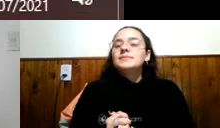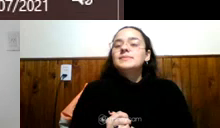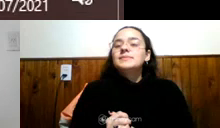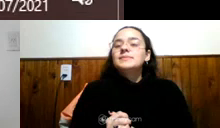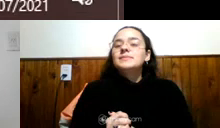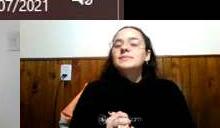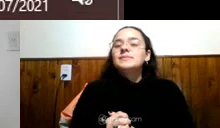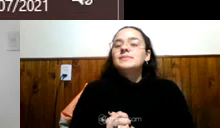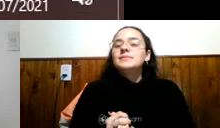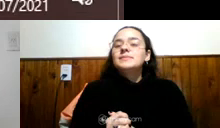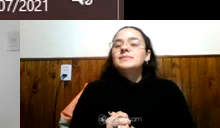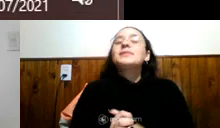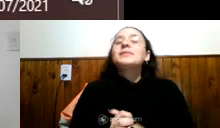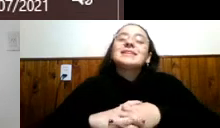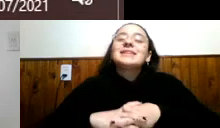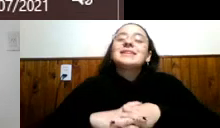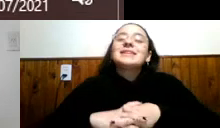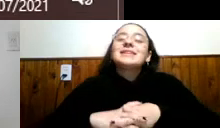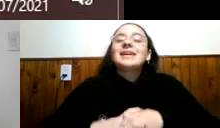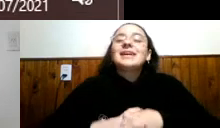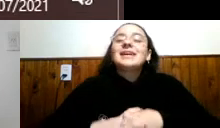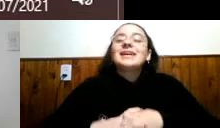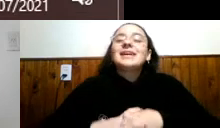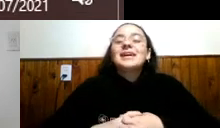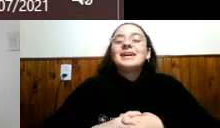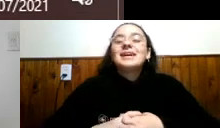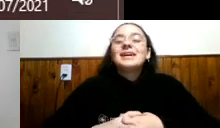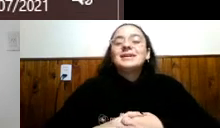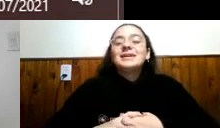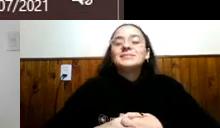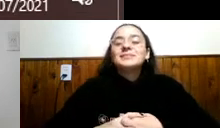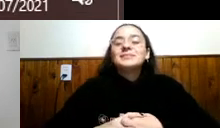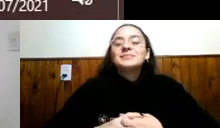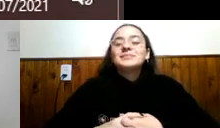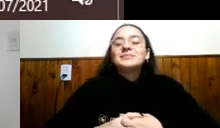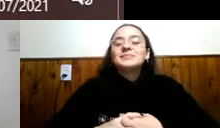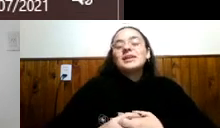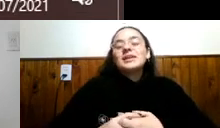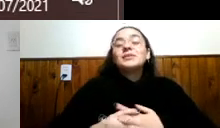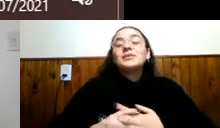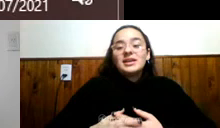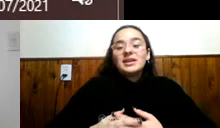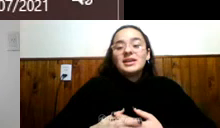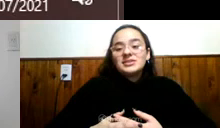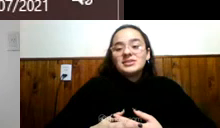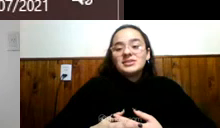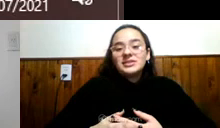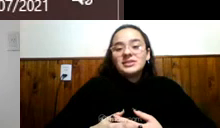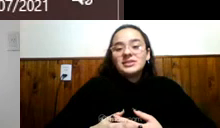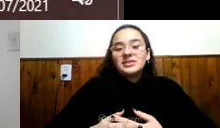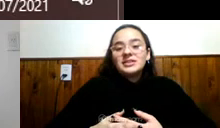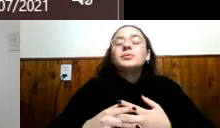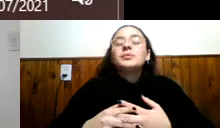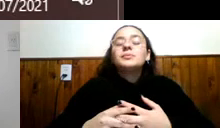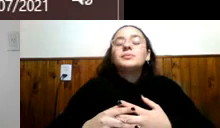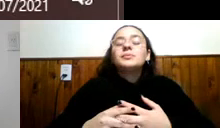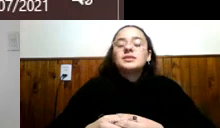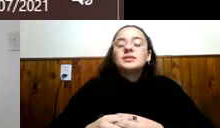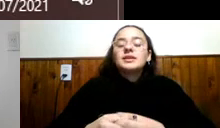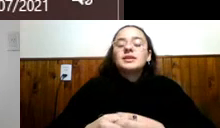It would be a compliment to my education, and it will help